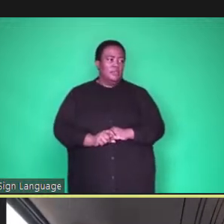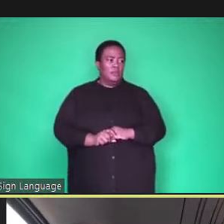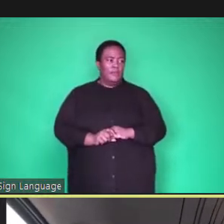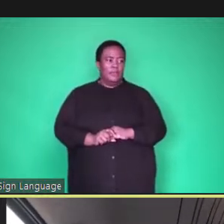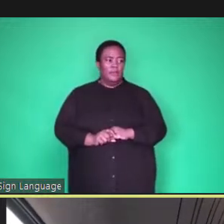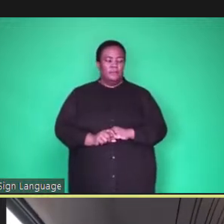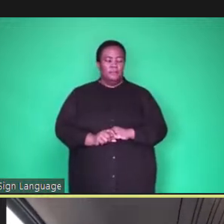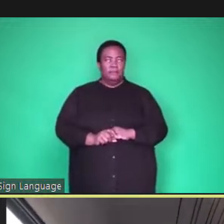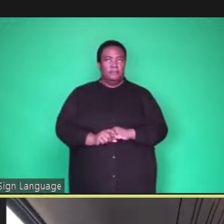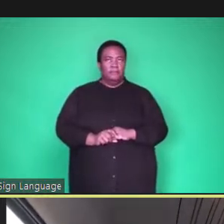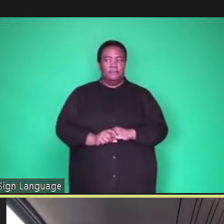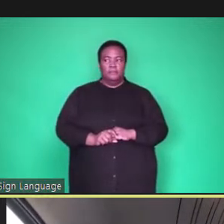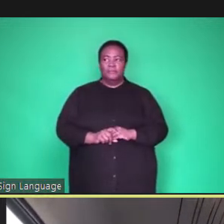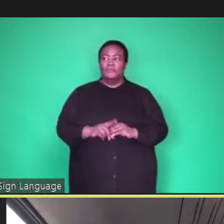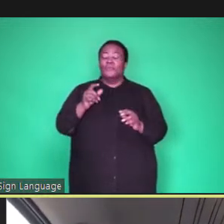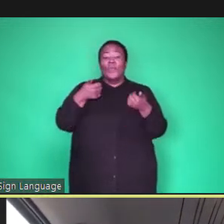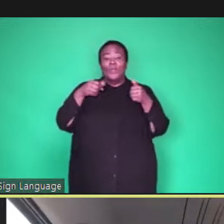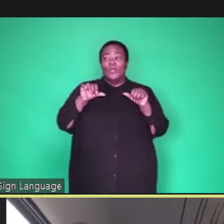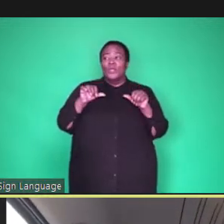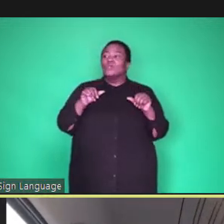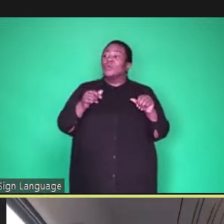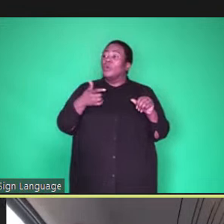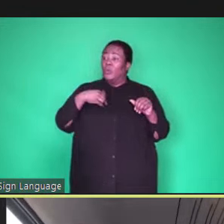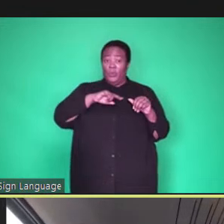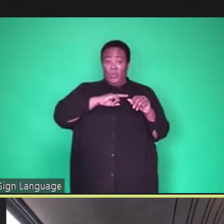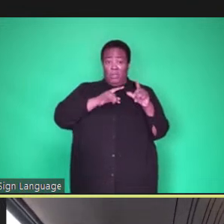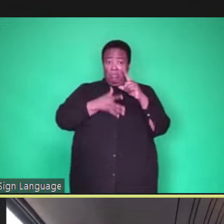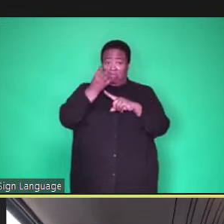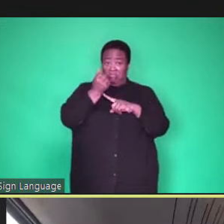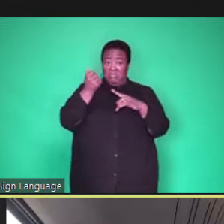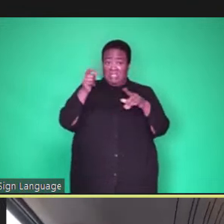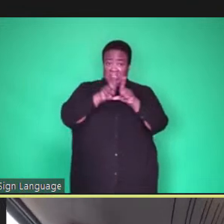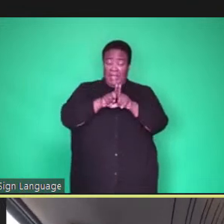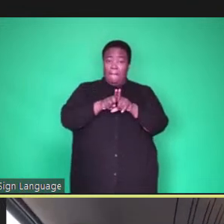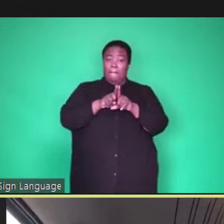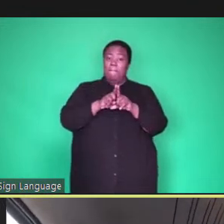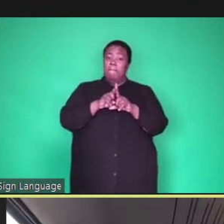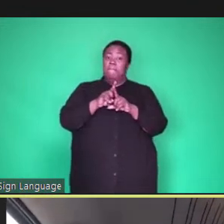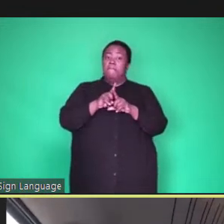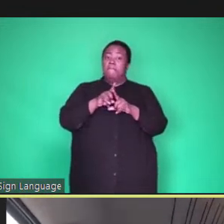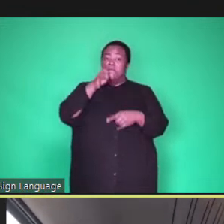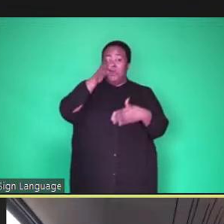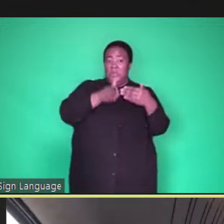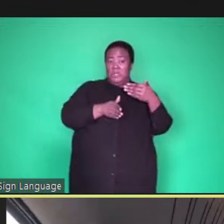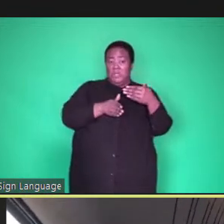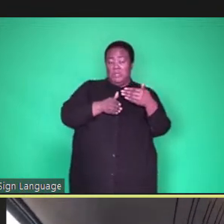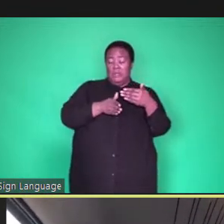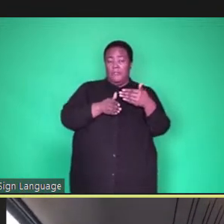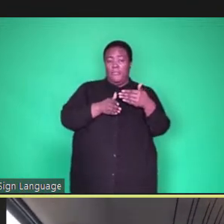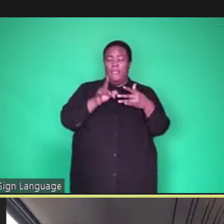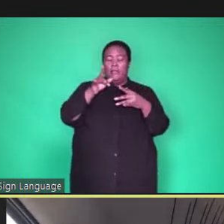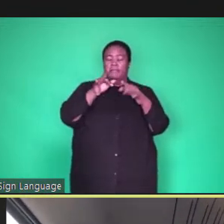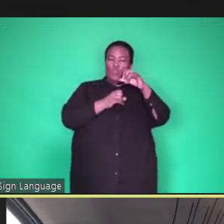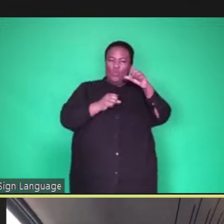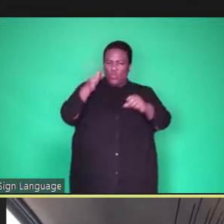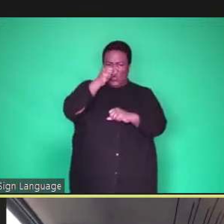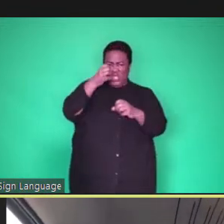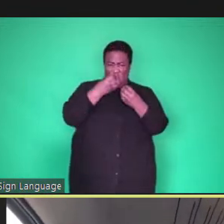Next. Yes. So do we reach the same conclusion with direct estimation?